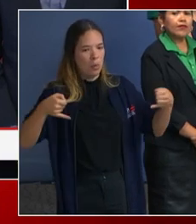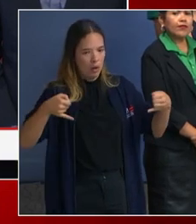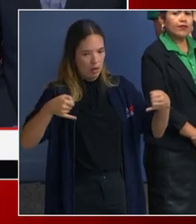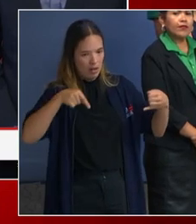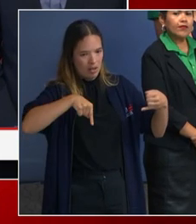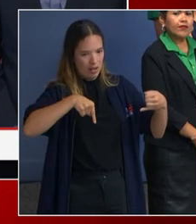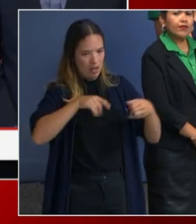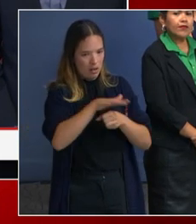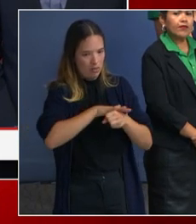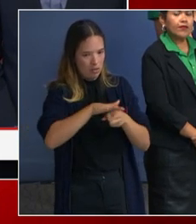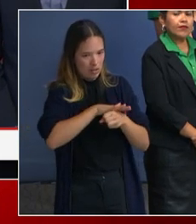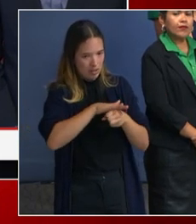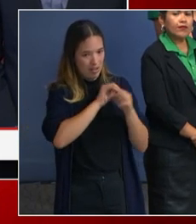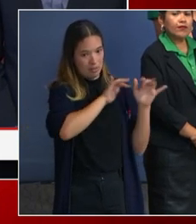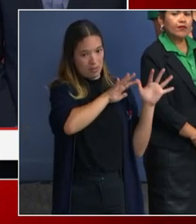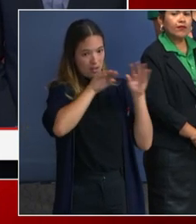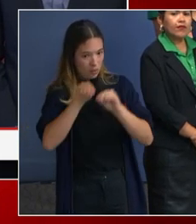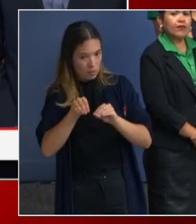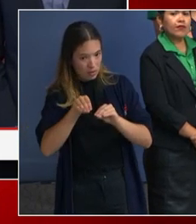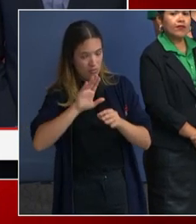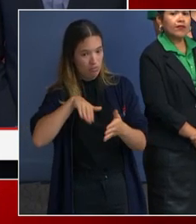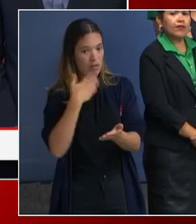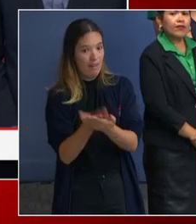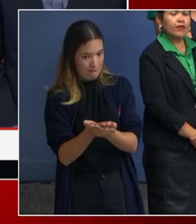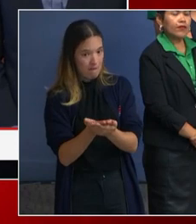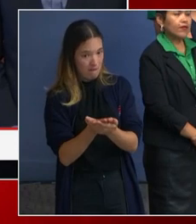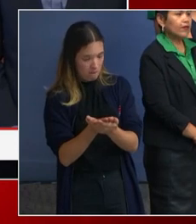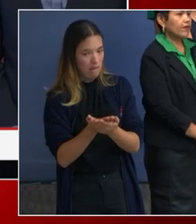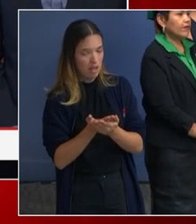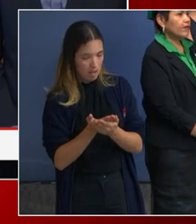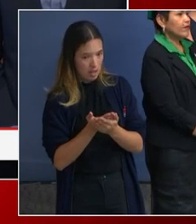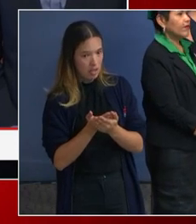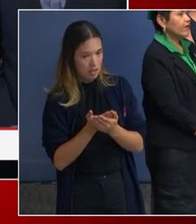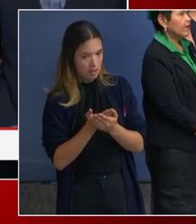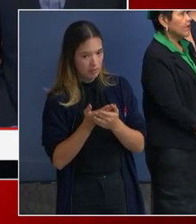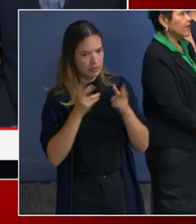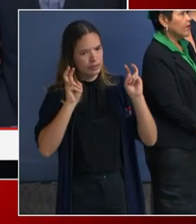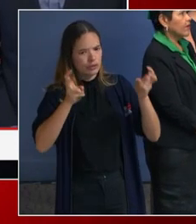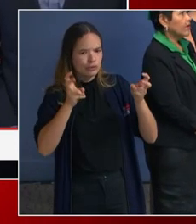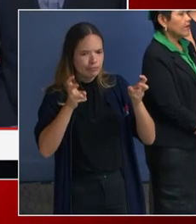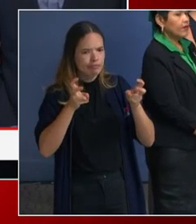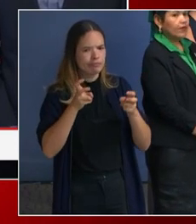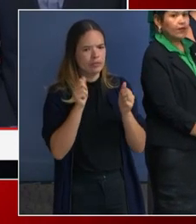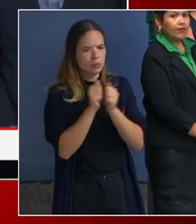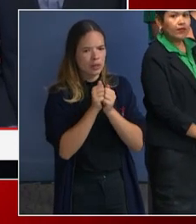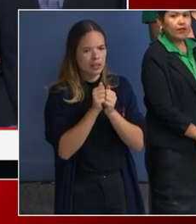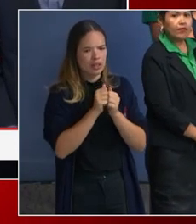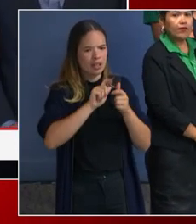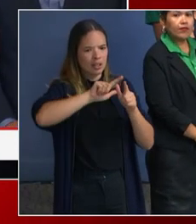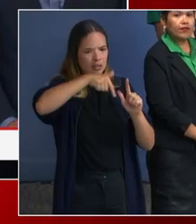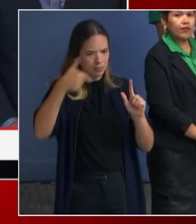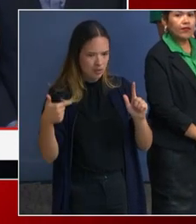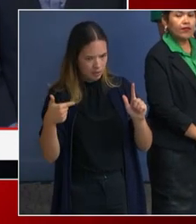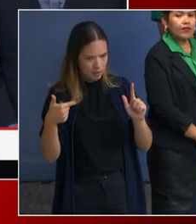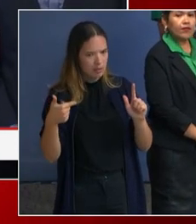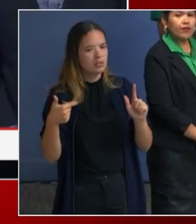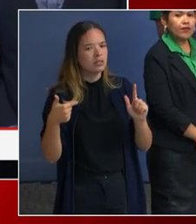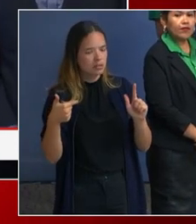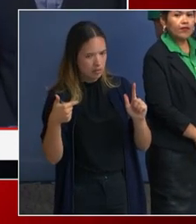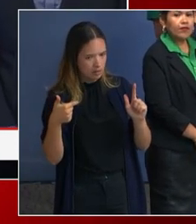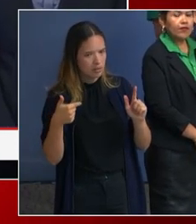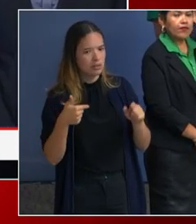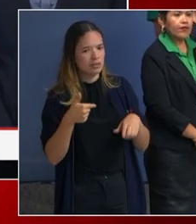country, problems have surfaced regarding LGBTQ migrants, particularly transgender migrants, in terms